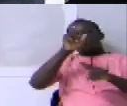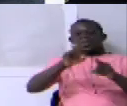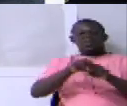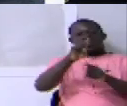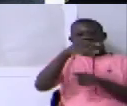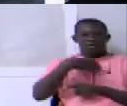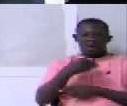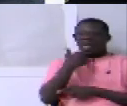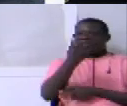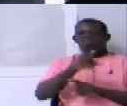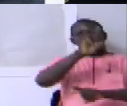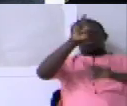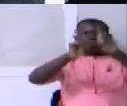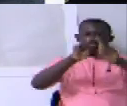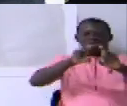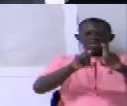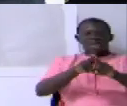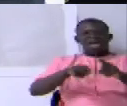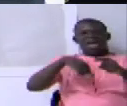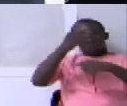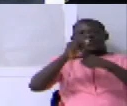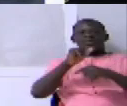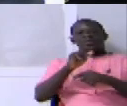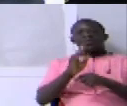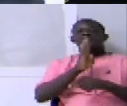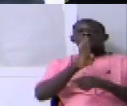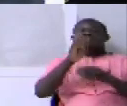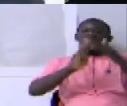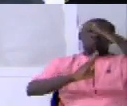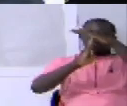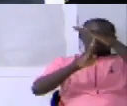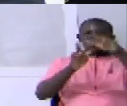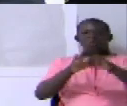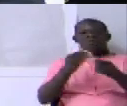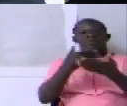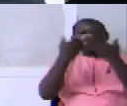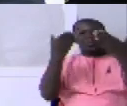This is it. He was called mainly for the